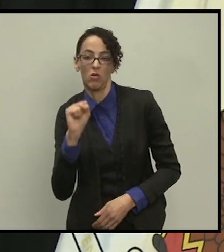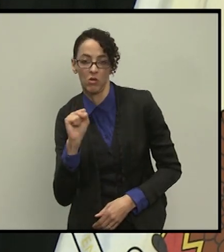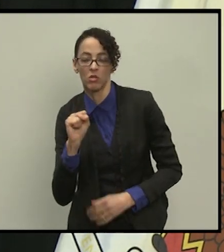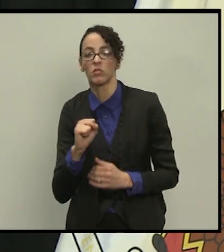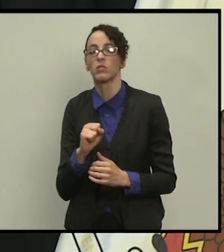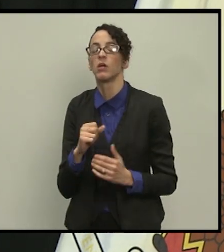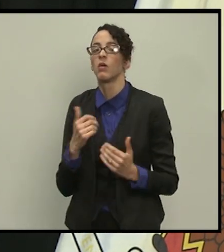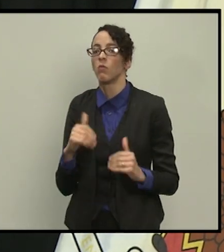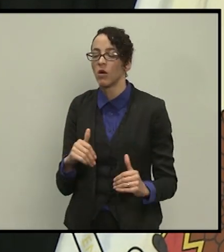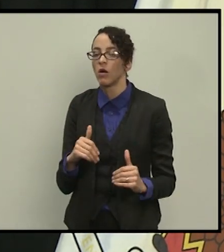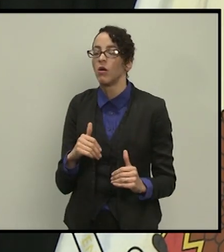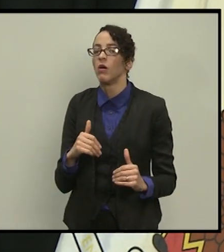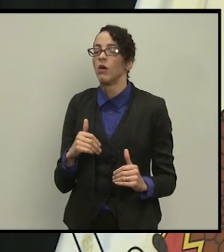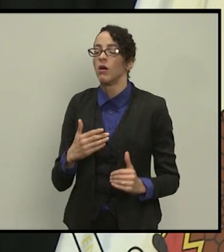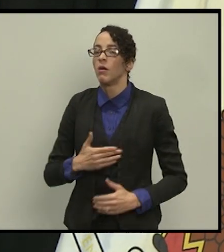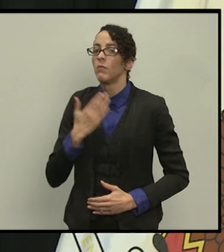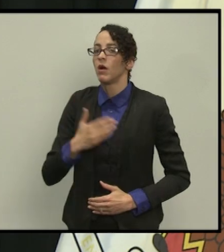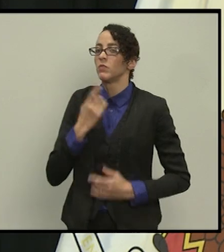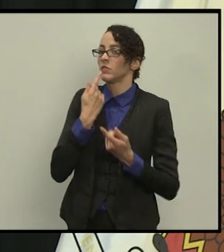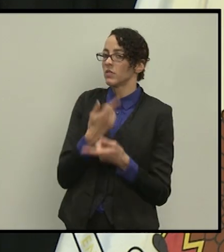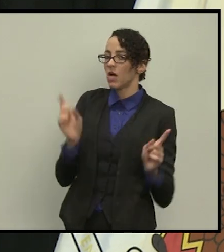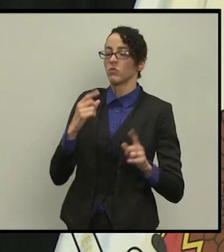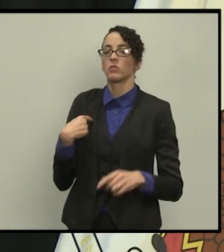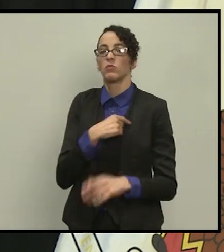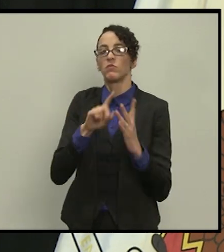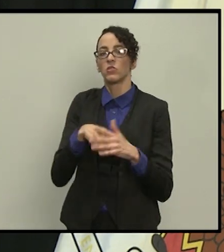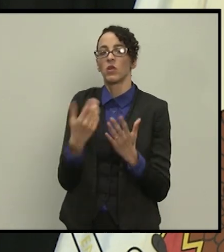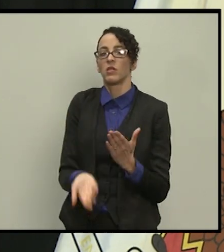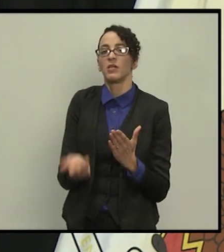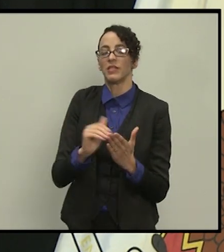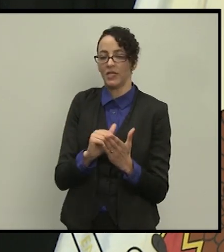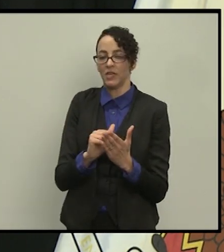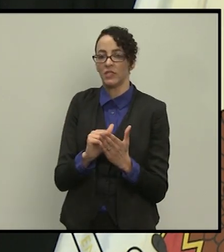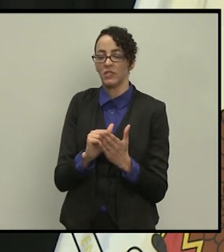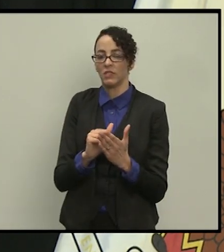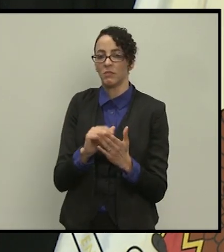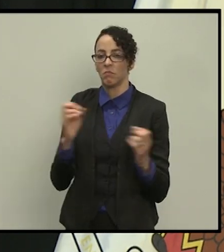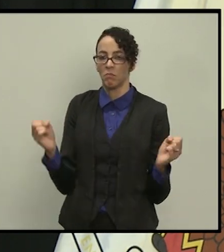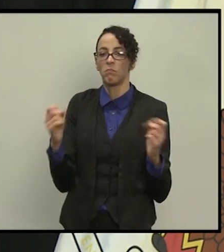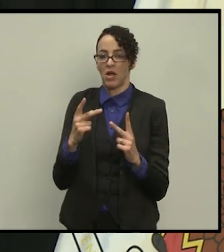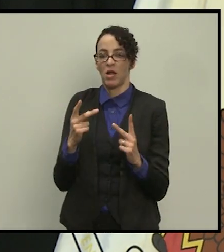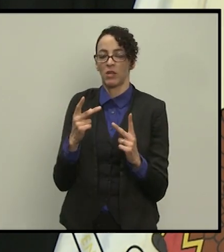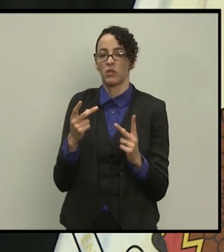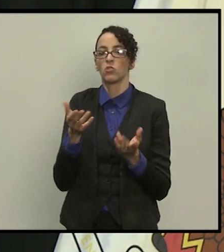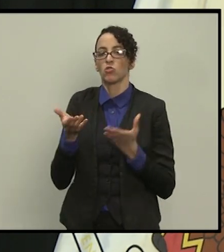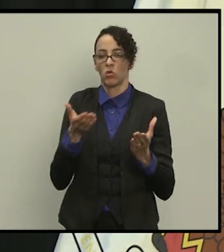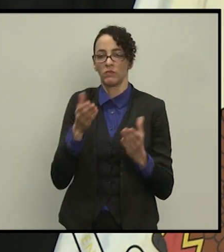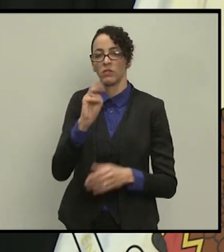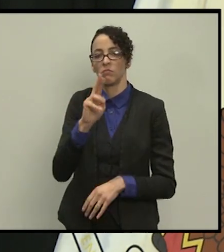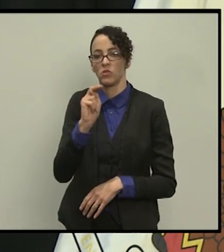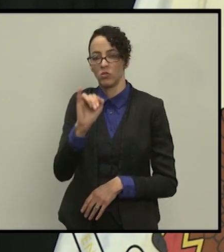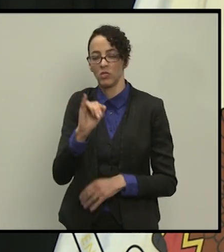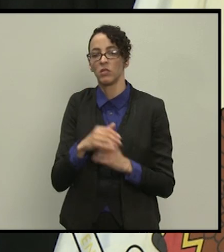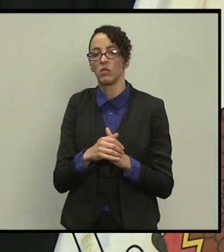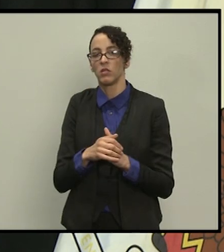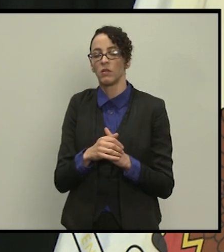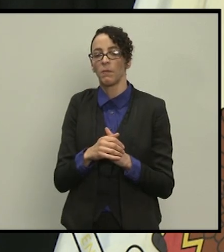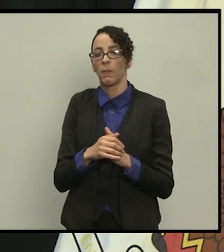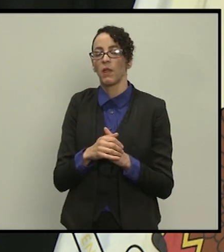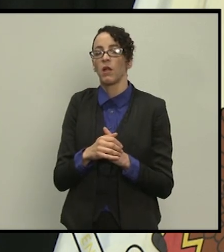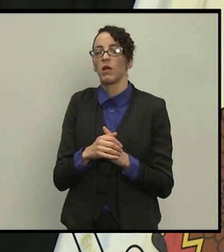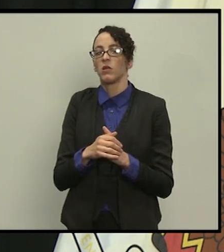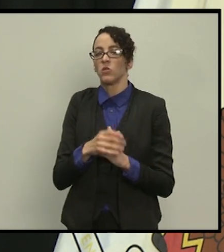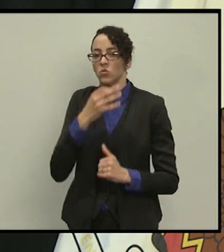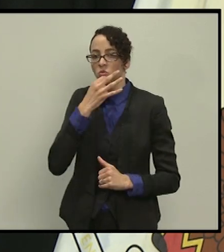to restore muni service. Starting April 25th, we are going to be bringing back portions, at least,